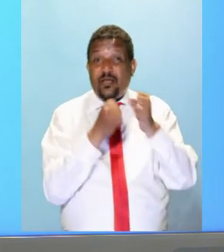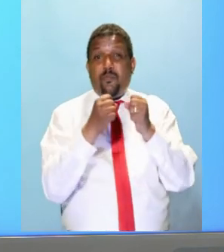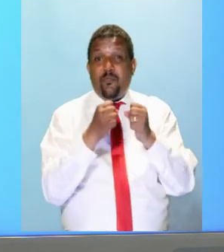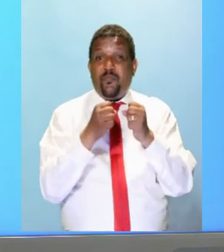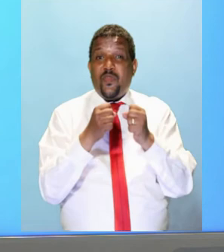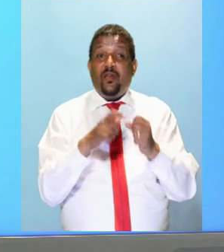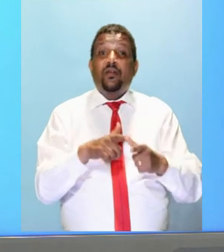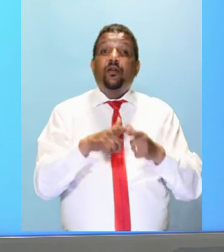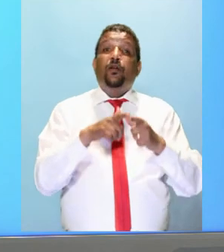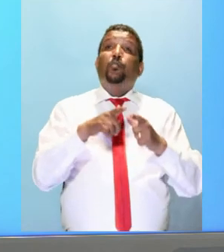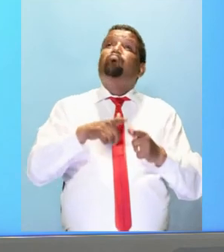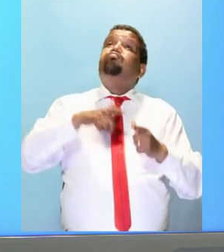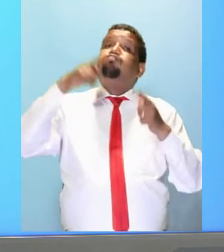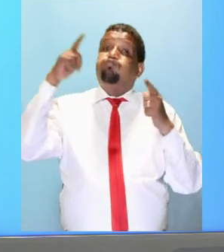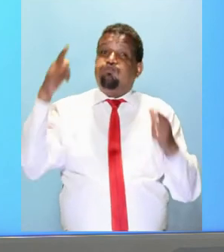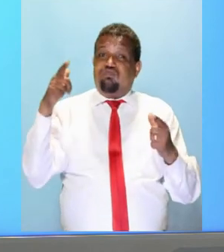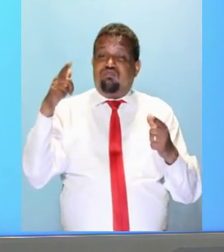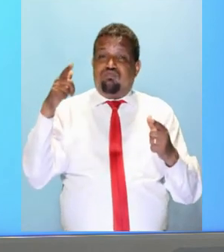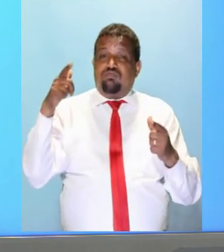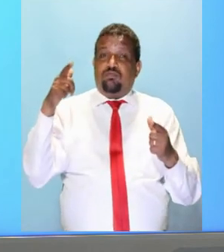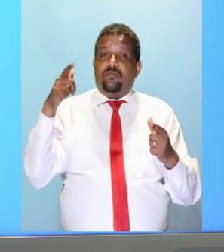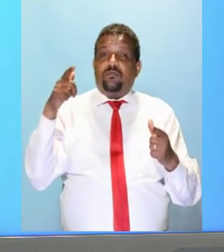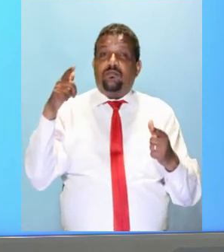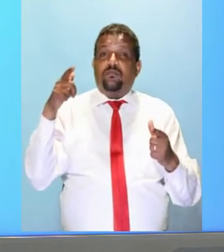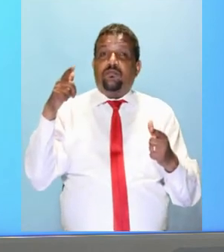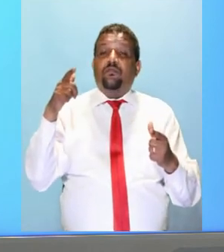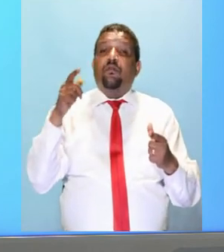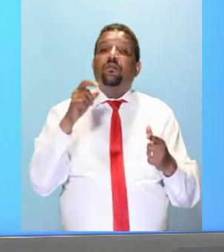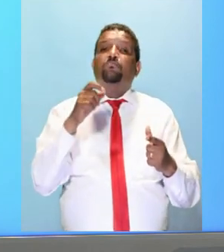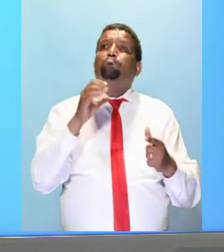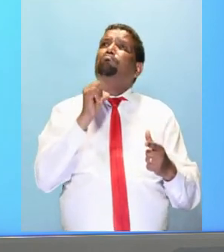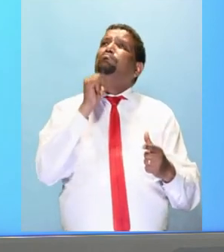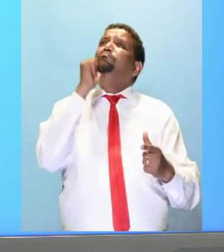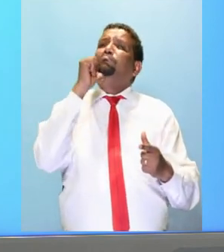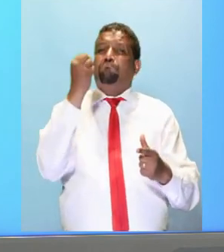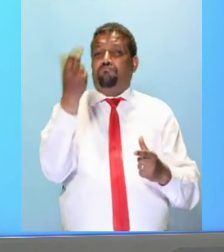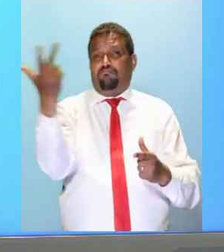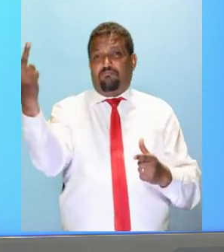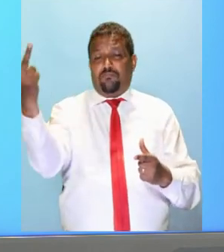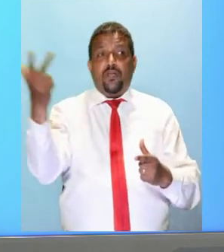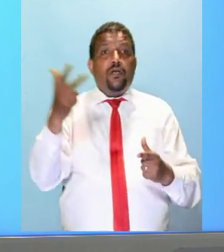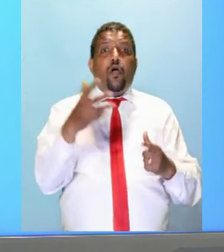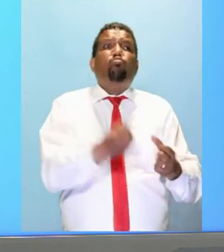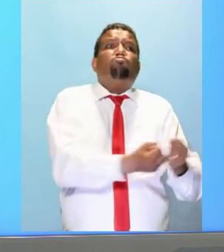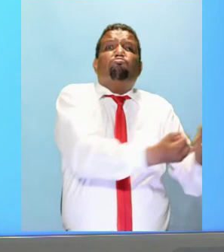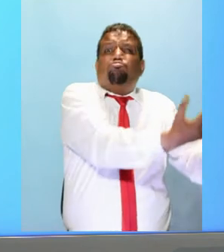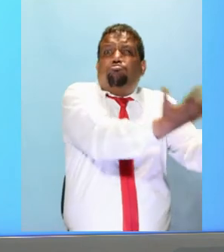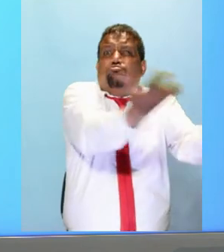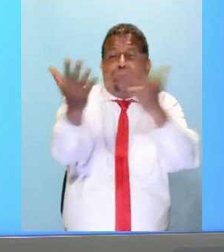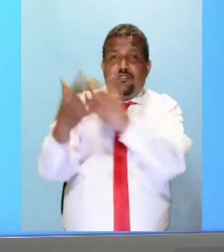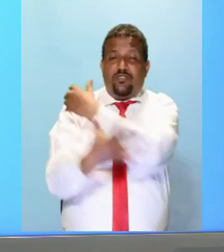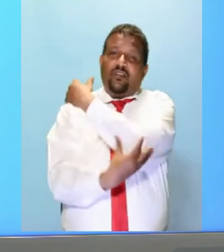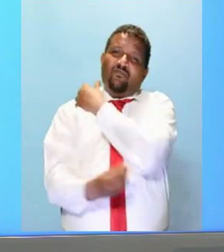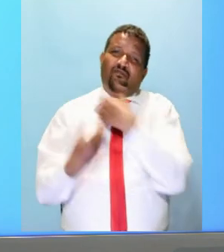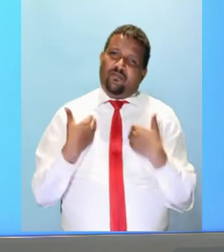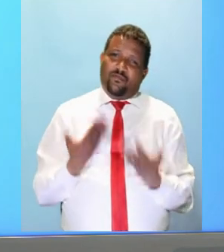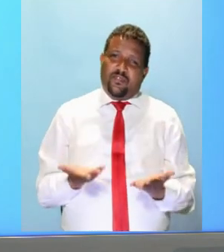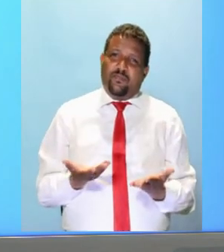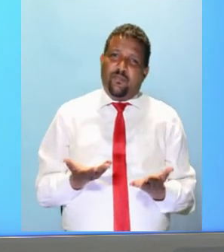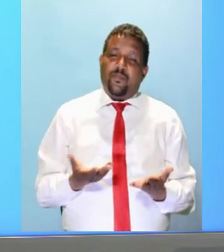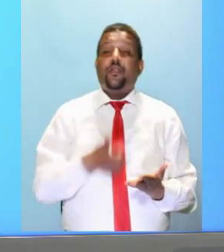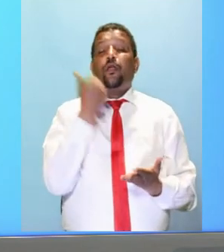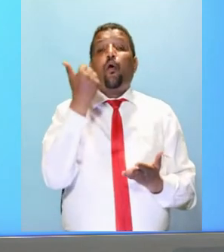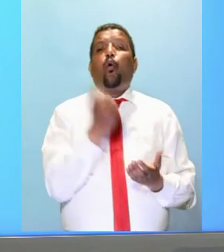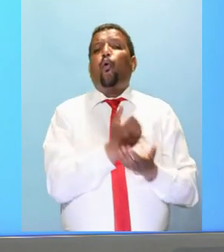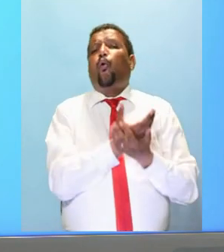and to feel high income individuals the other disadvantages there is too much waste